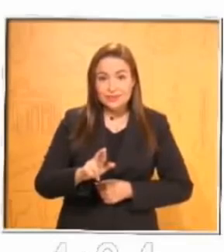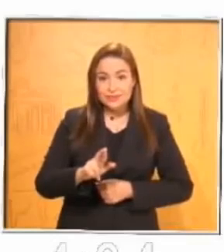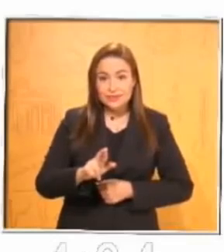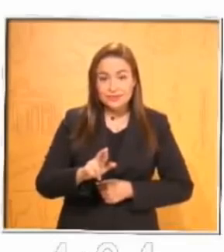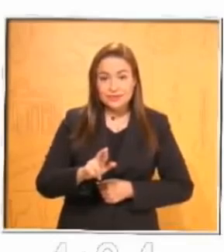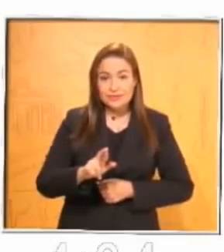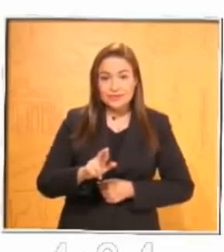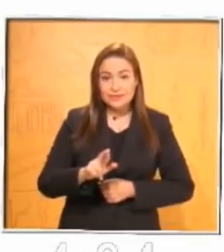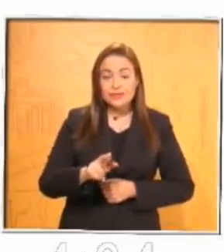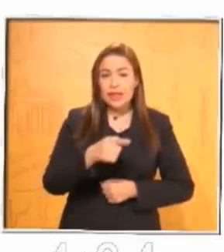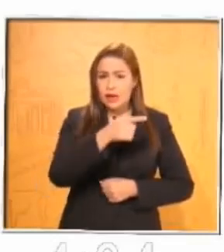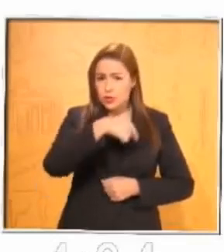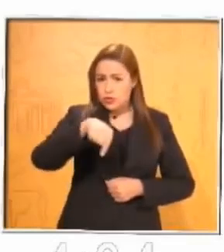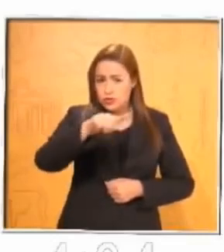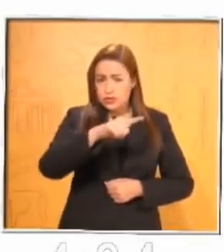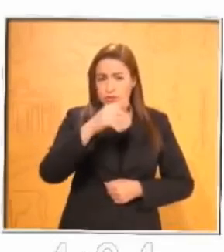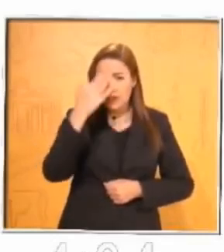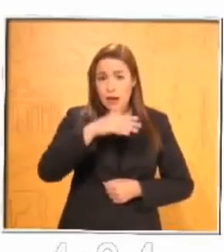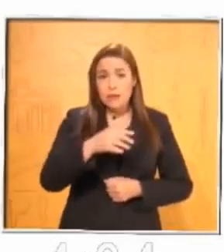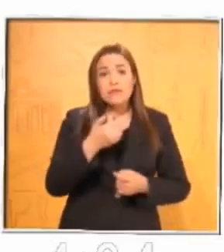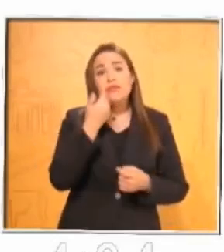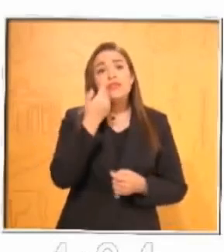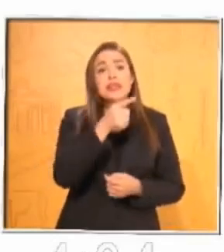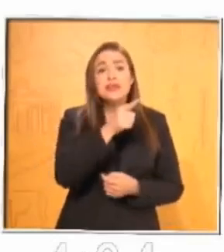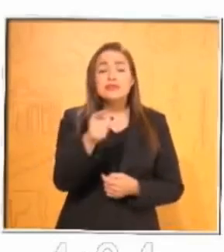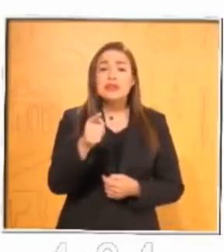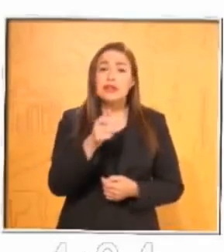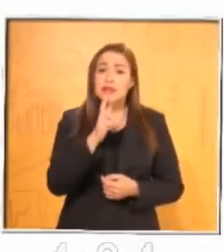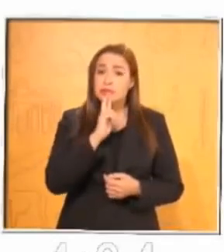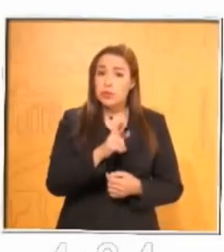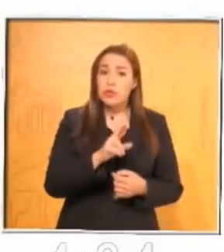Is anybody here that wants to participate to answer?